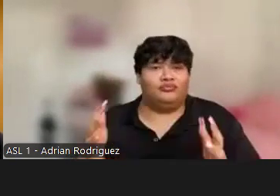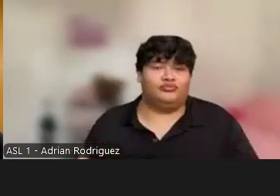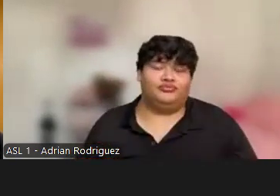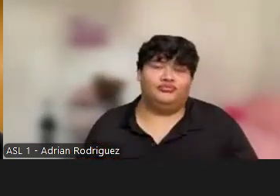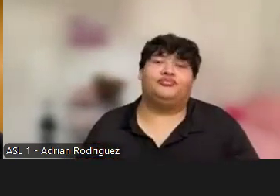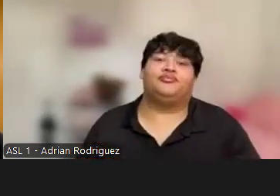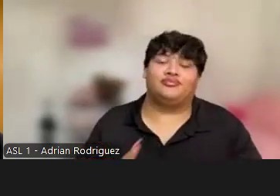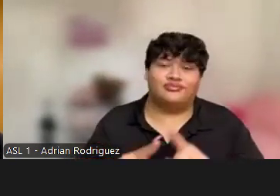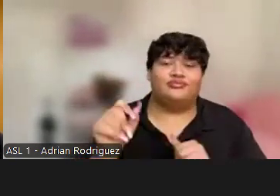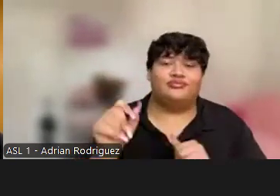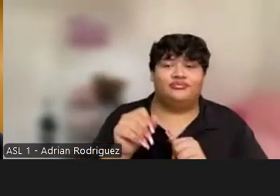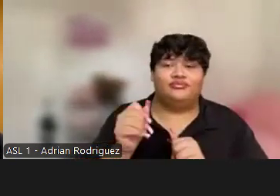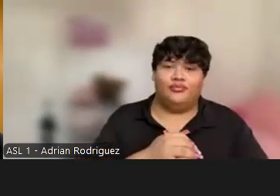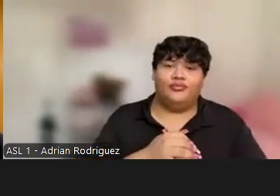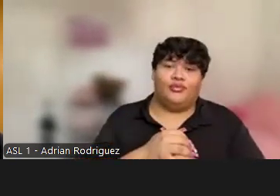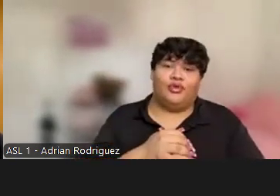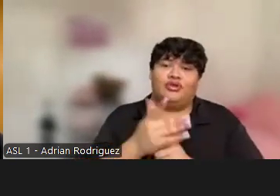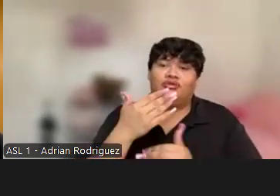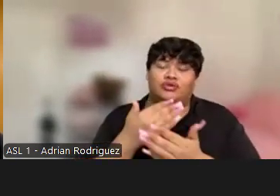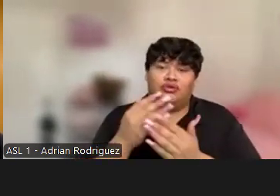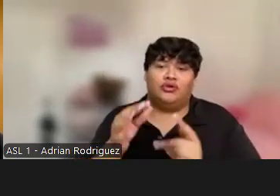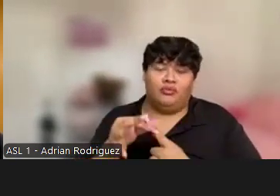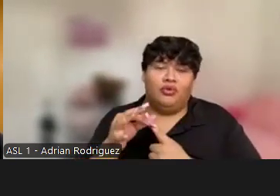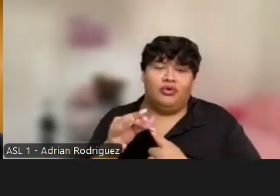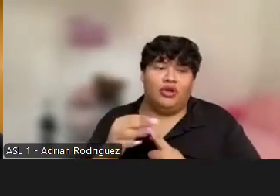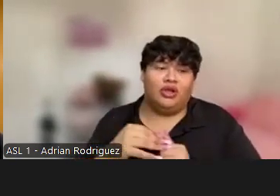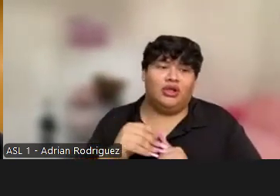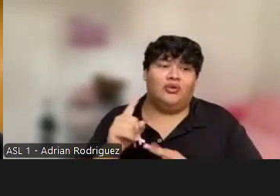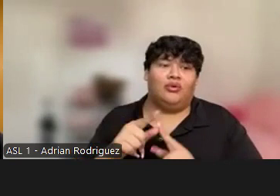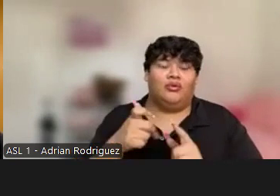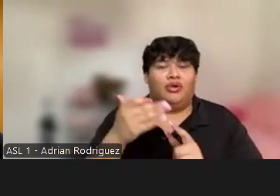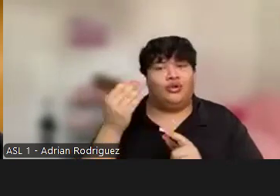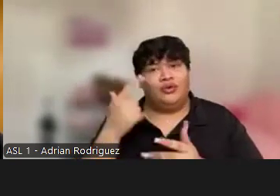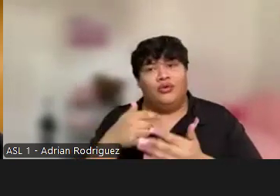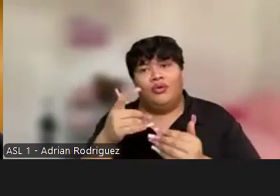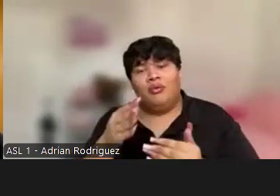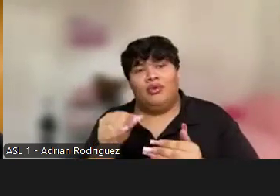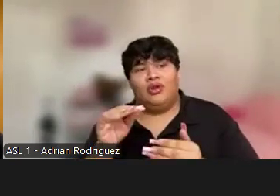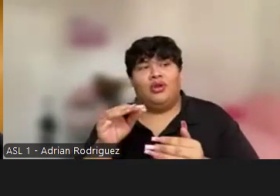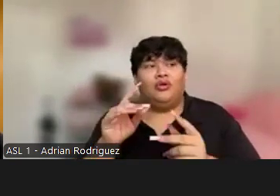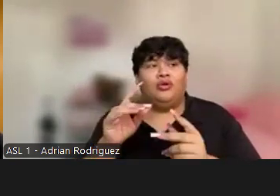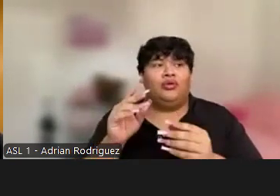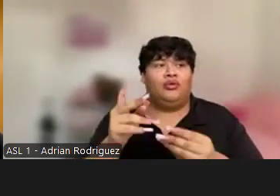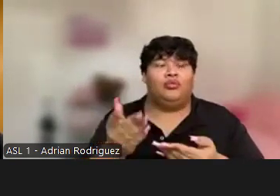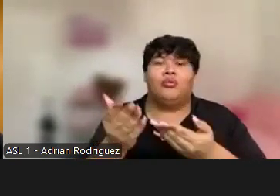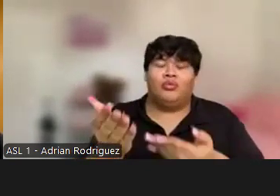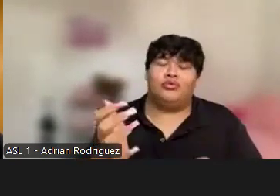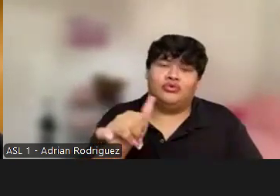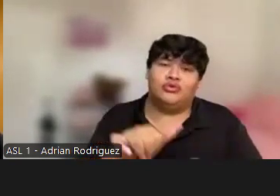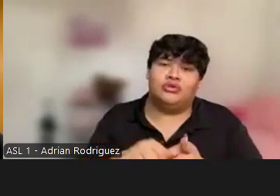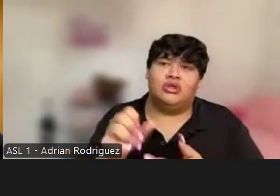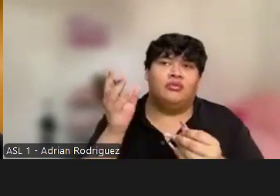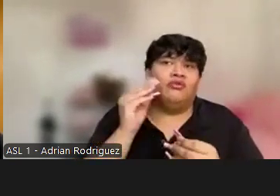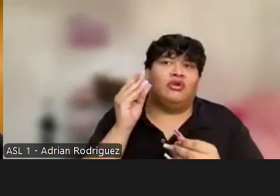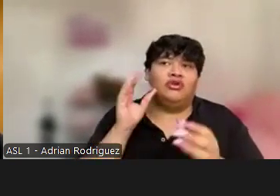Yeah, it's certainly it's a great point. What we knew when we put the proposal out there is that professional groups do not